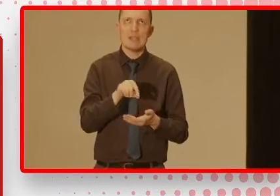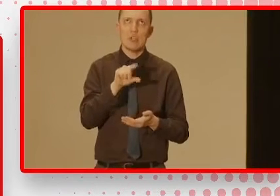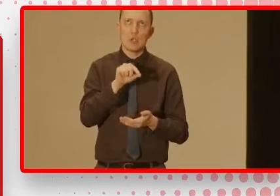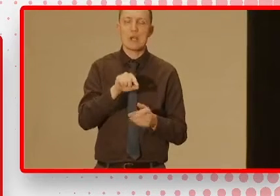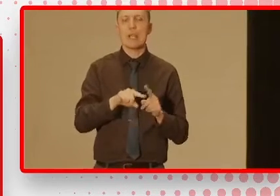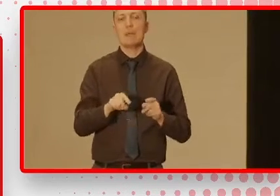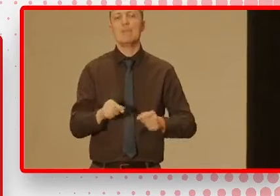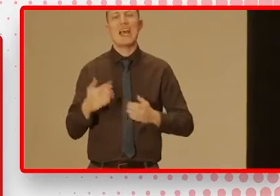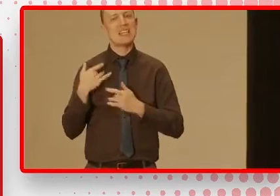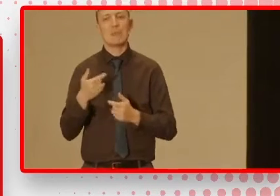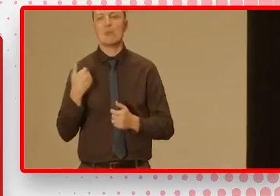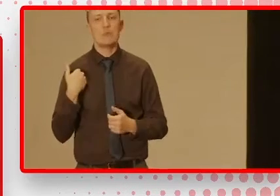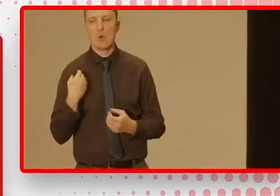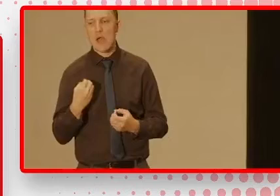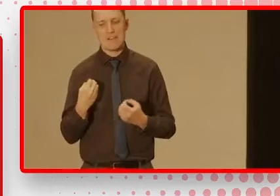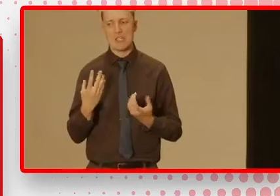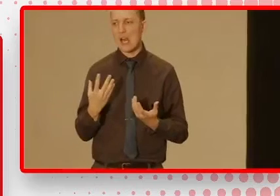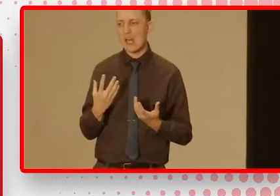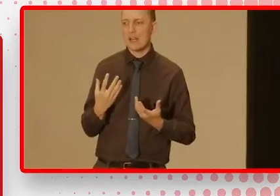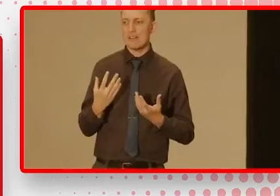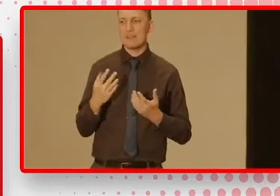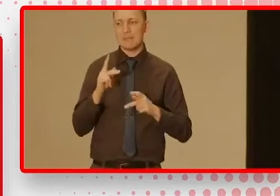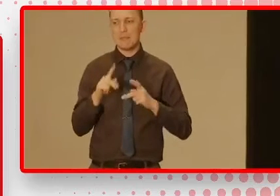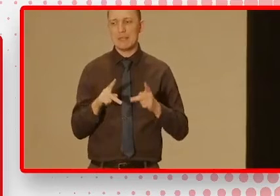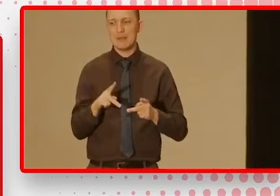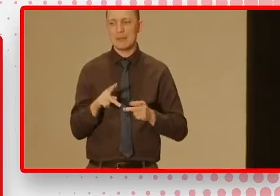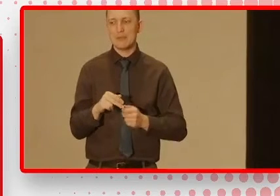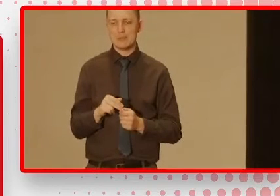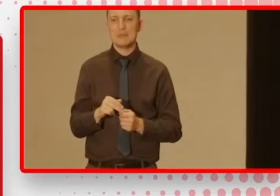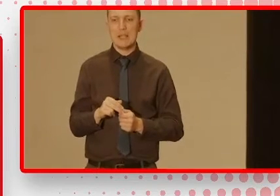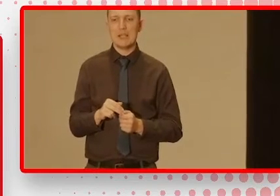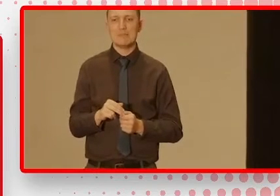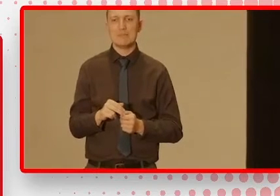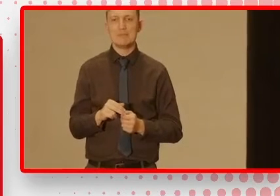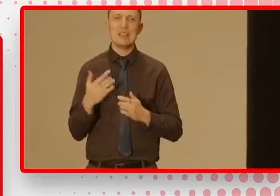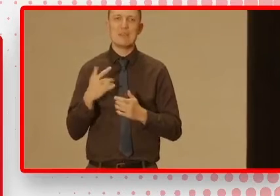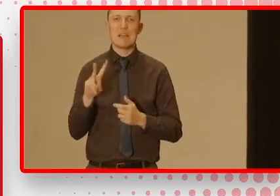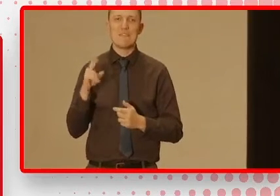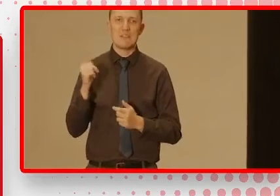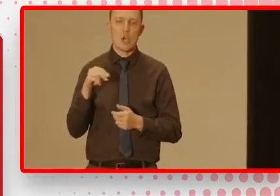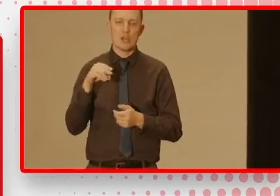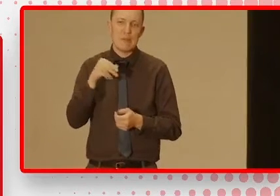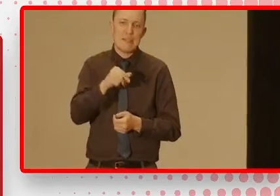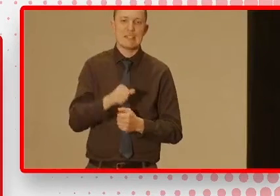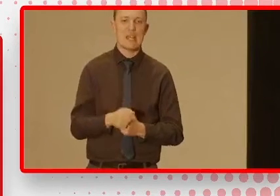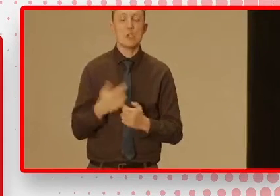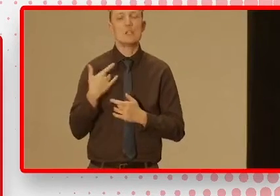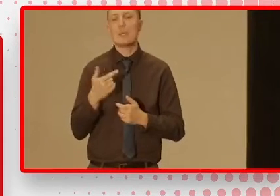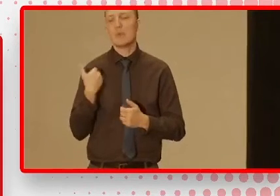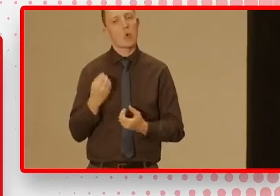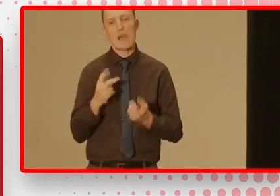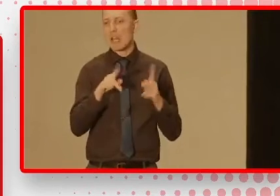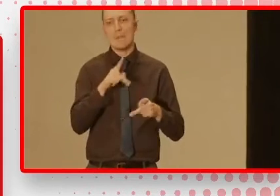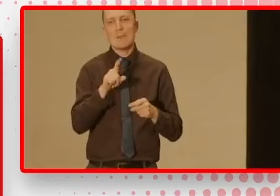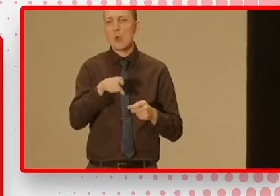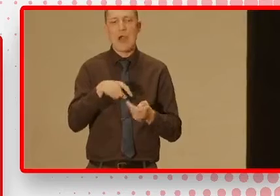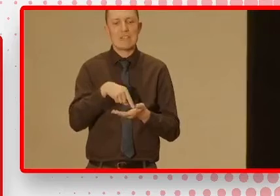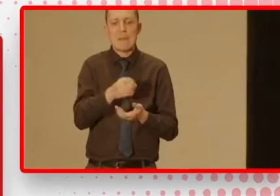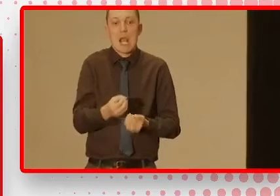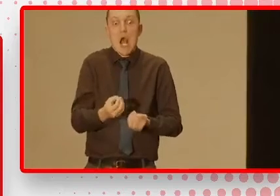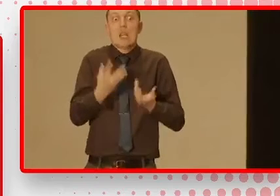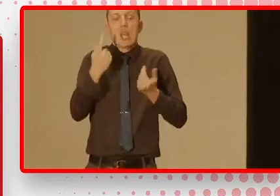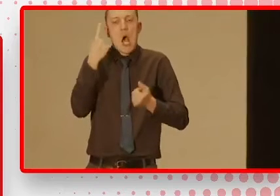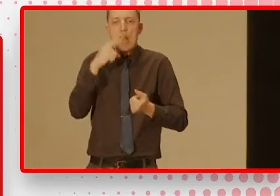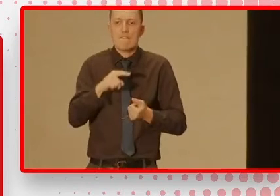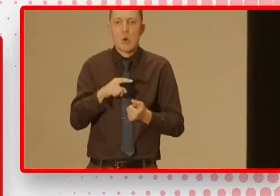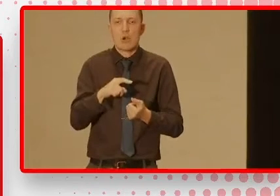have a lot of people that ever have to pay very much towards their tuition, but tuition is definitely one